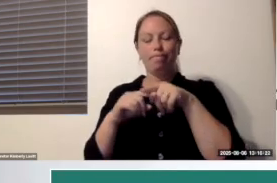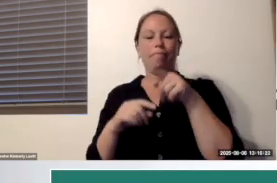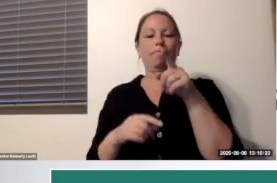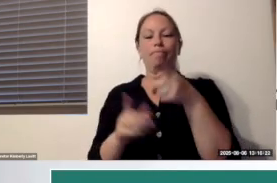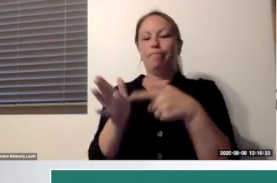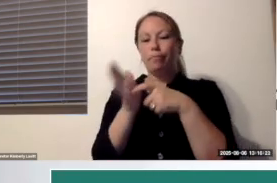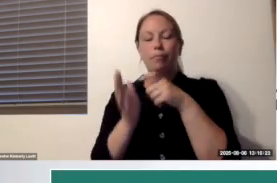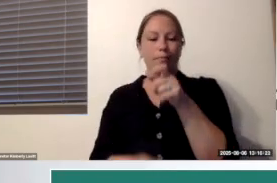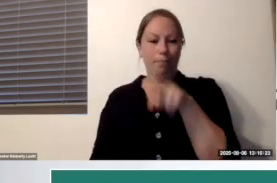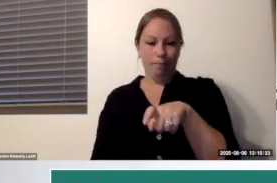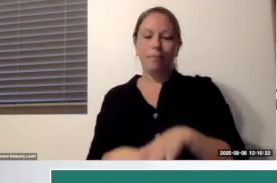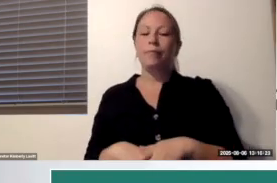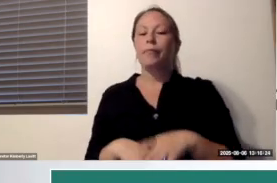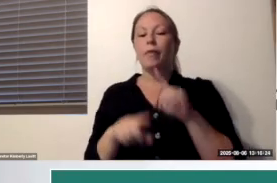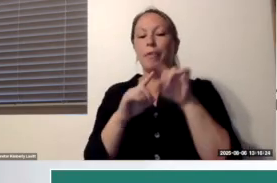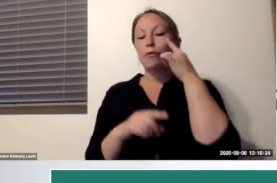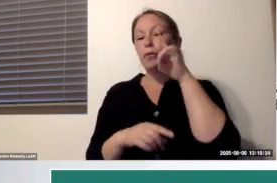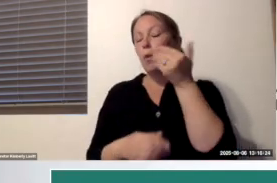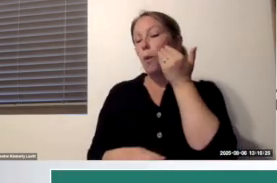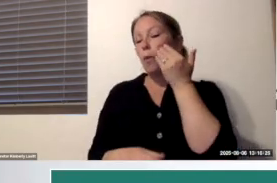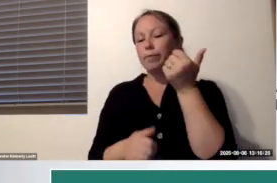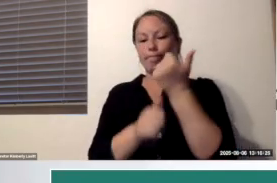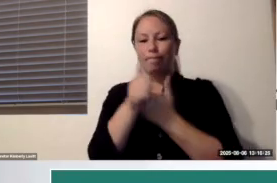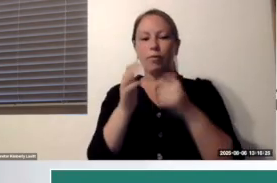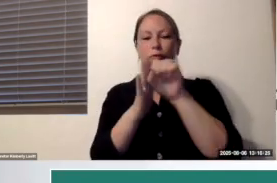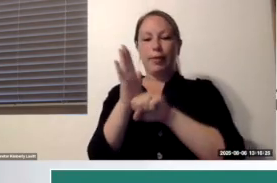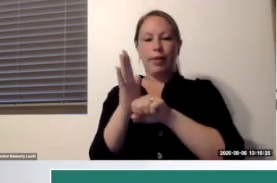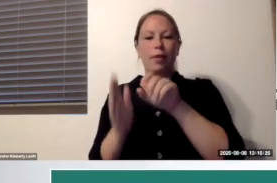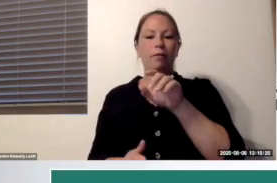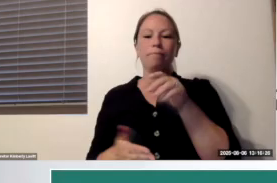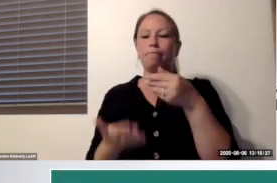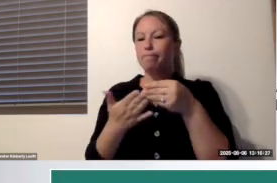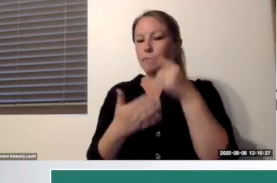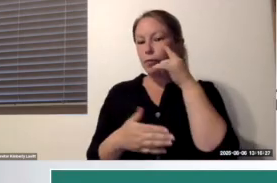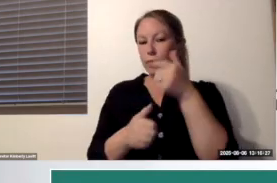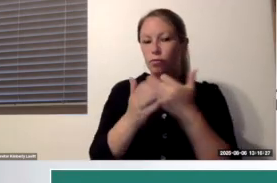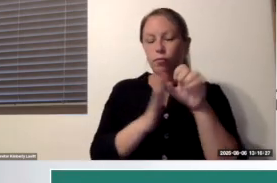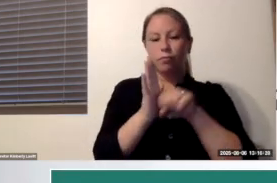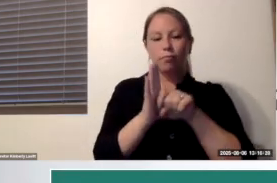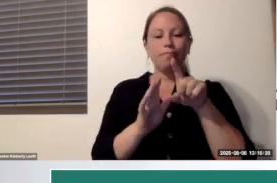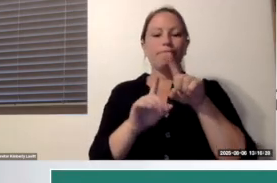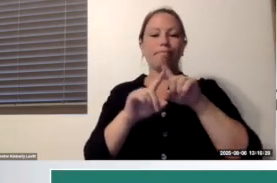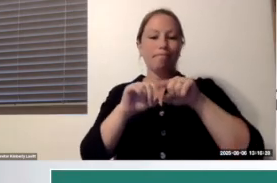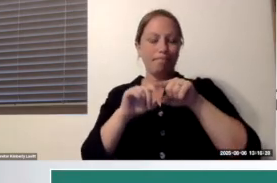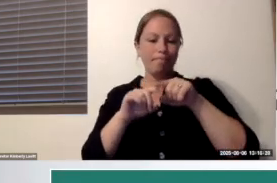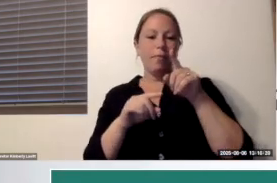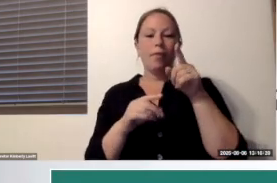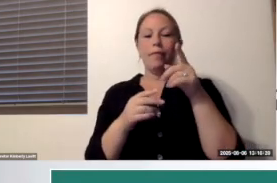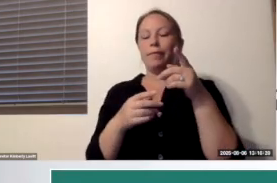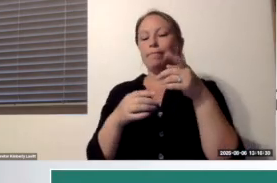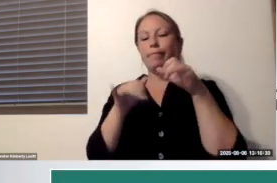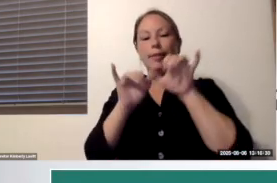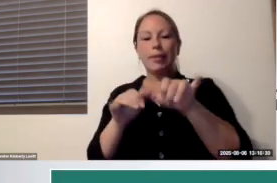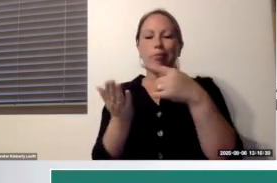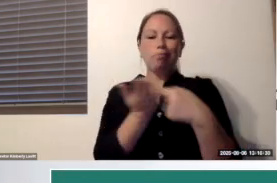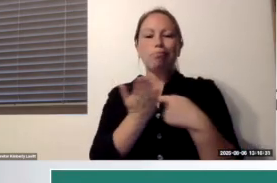important to note that even though the state budget for general fund dollars has been determined, the legislature and the governor's office are still negotiating the final budget